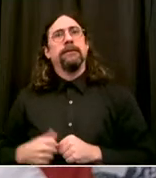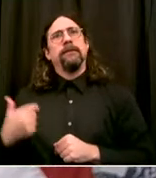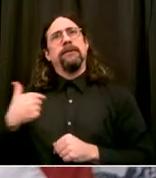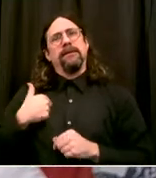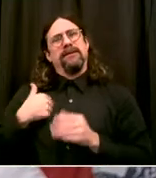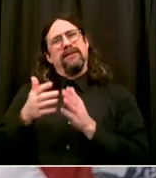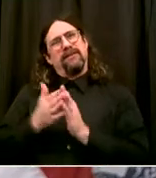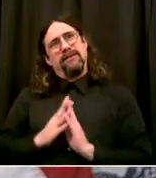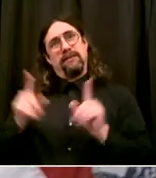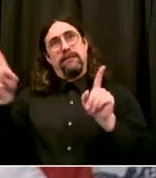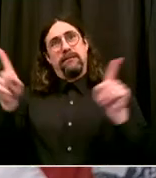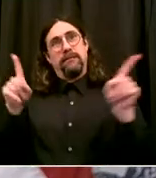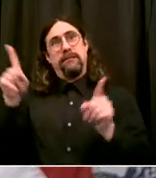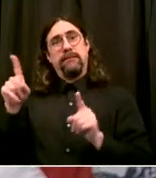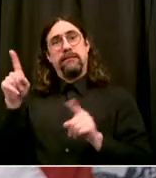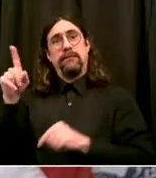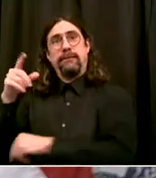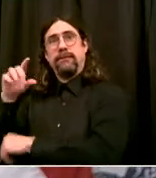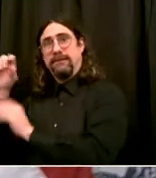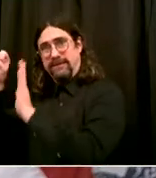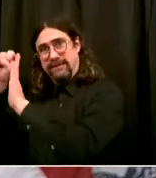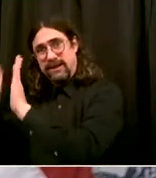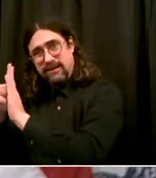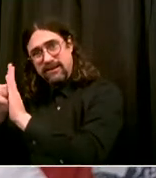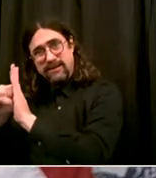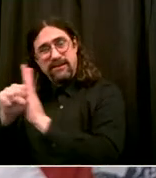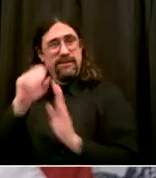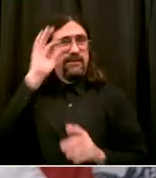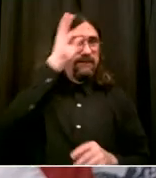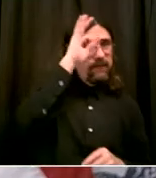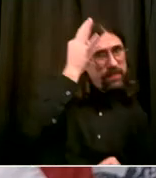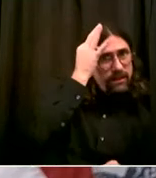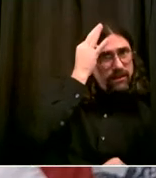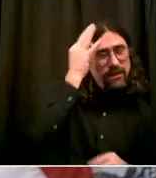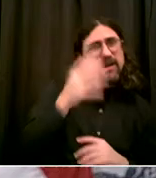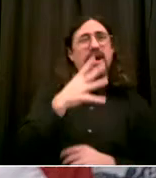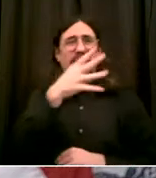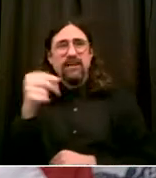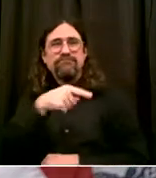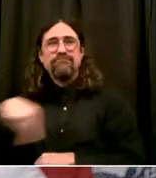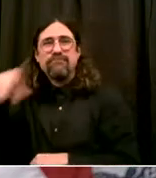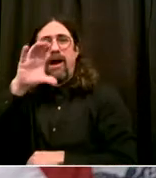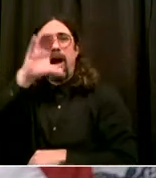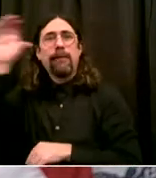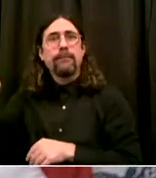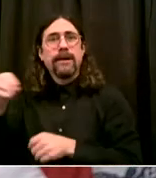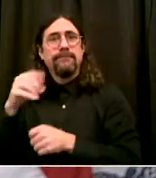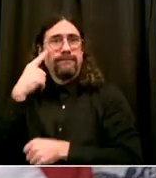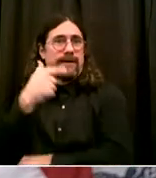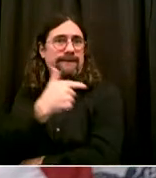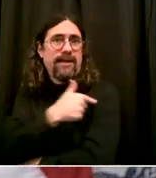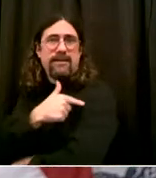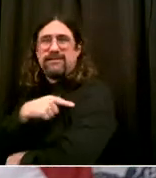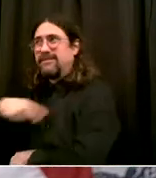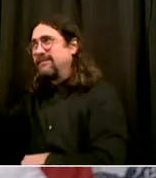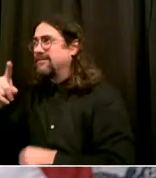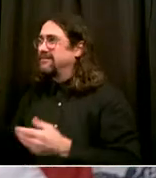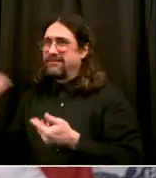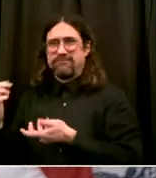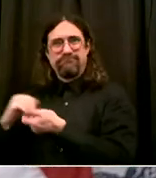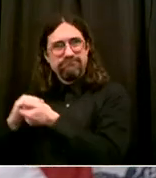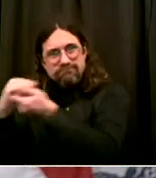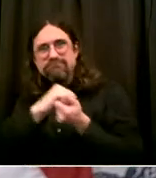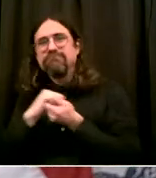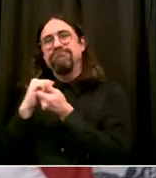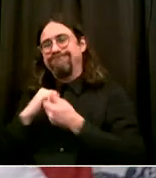ahead. I know you spoke about this on CNN already, but have you gotten a chance to see the new video